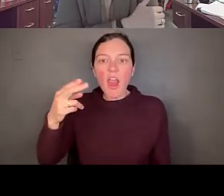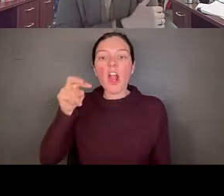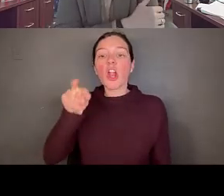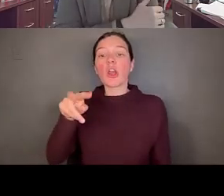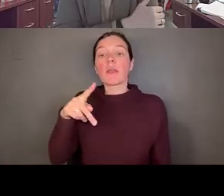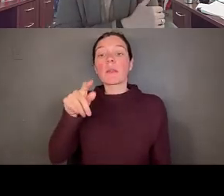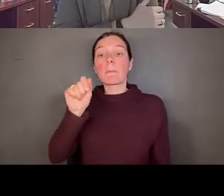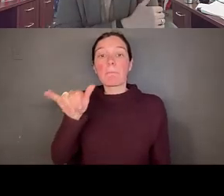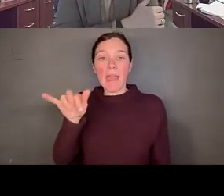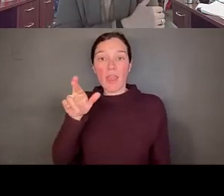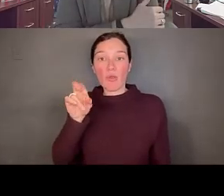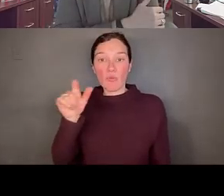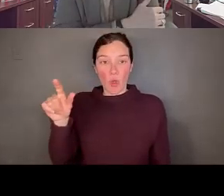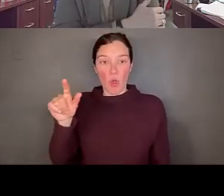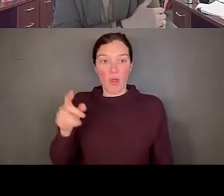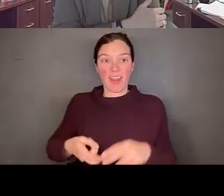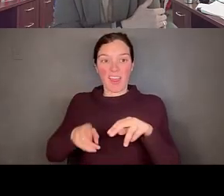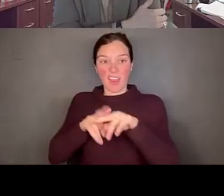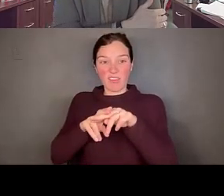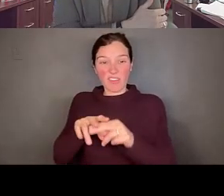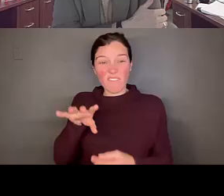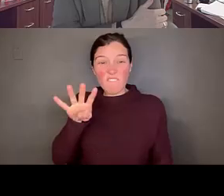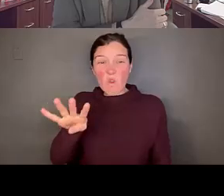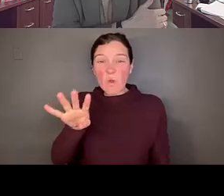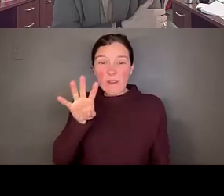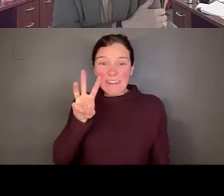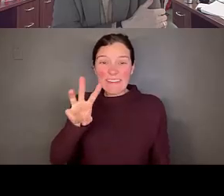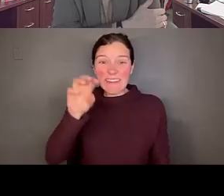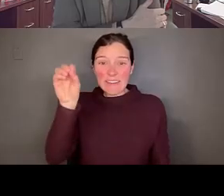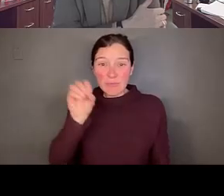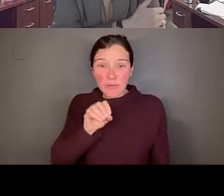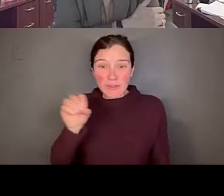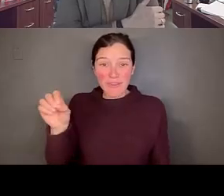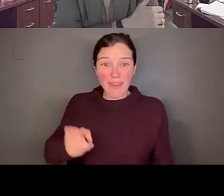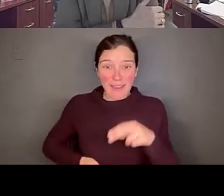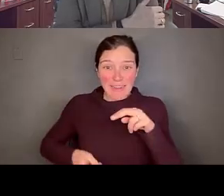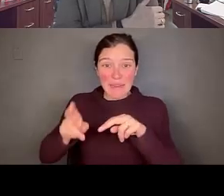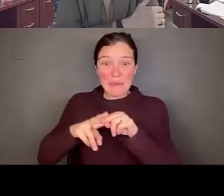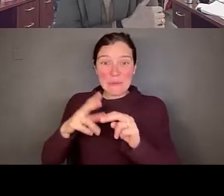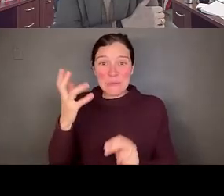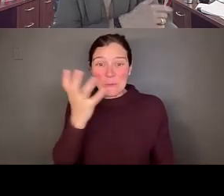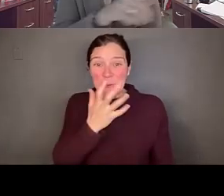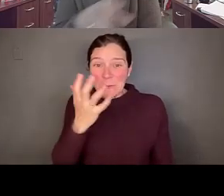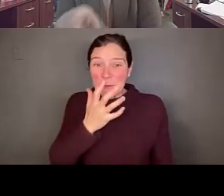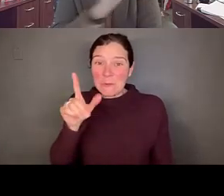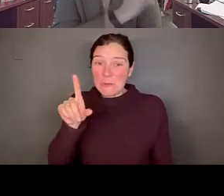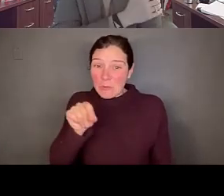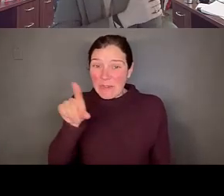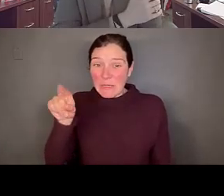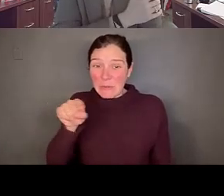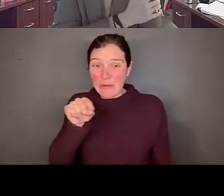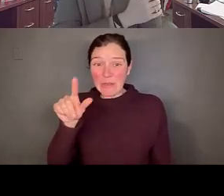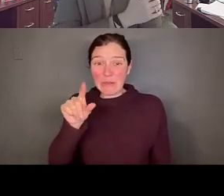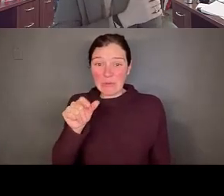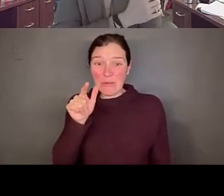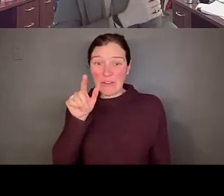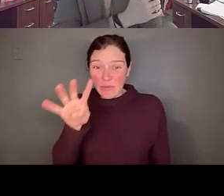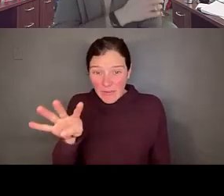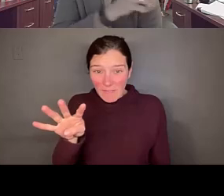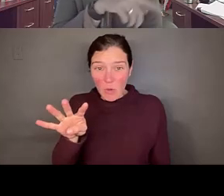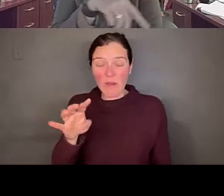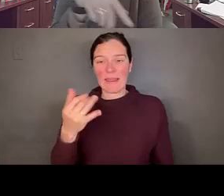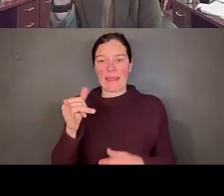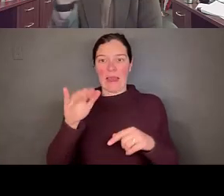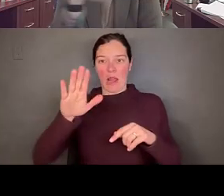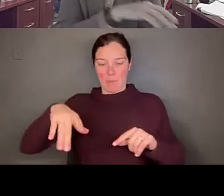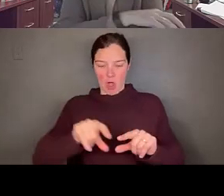payroll increases, that third bullet, 46% increase between 2020 and 2024. That yellow bar all the way down the